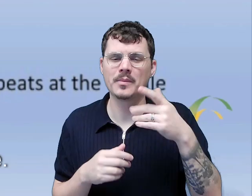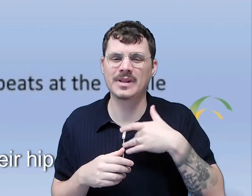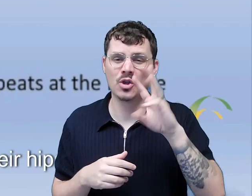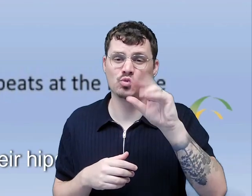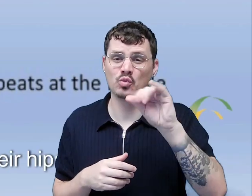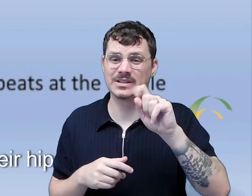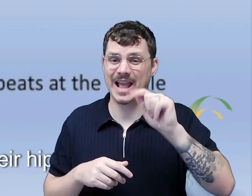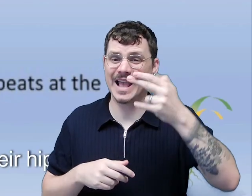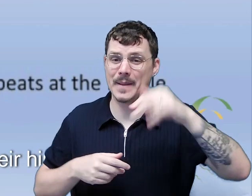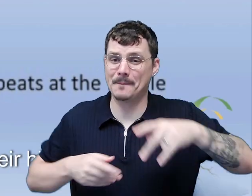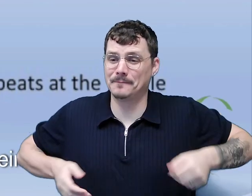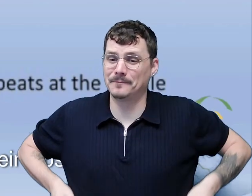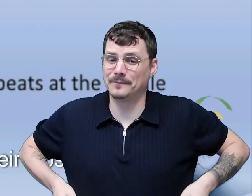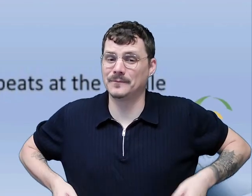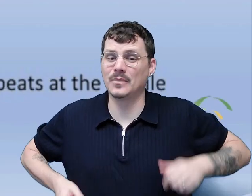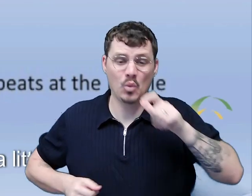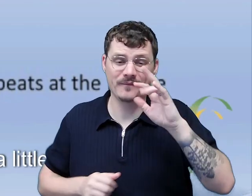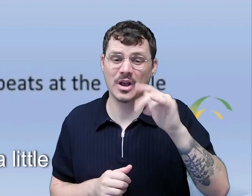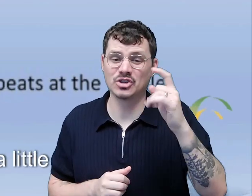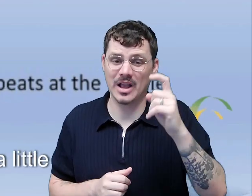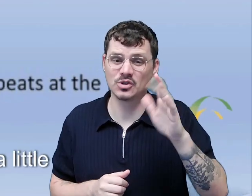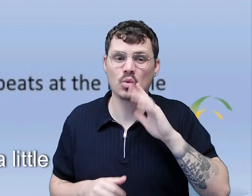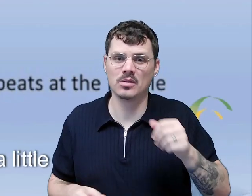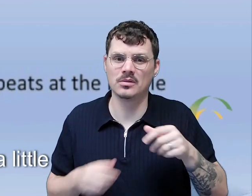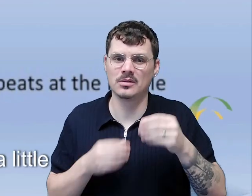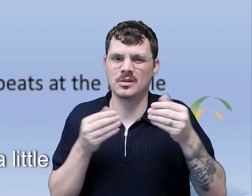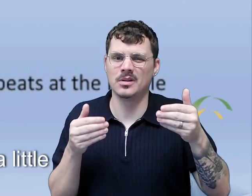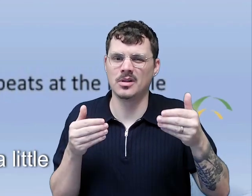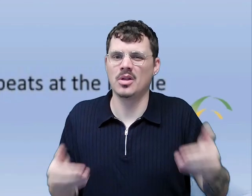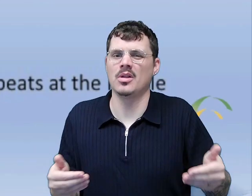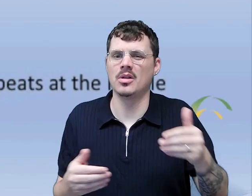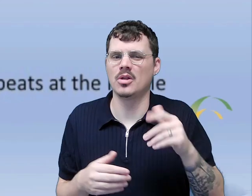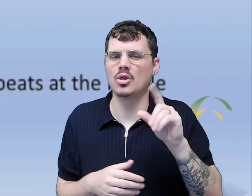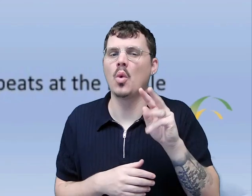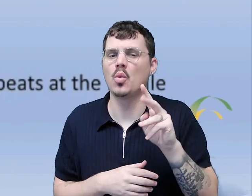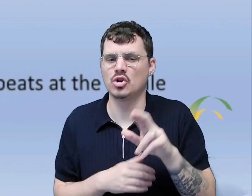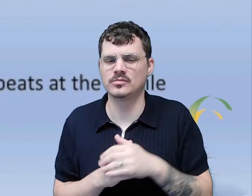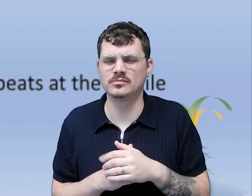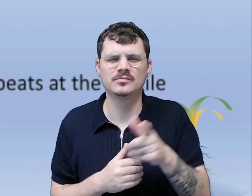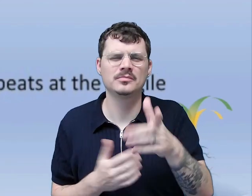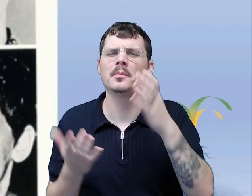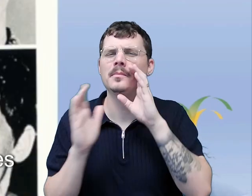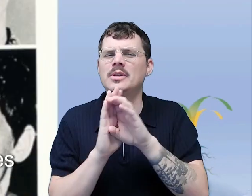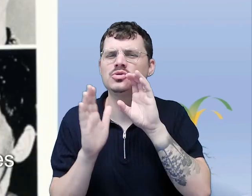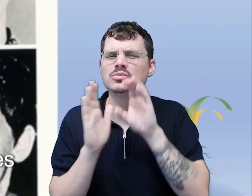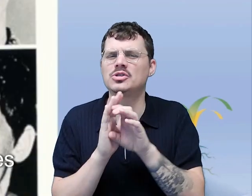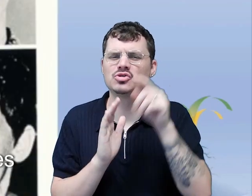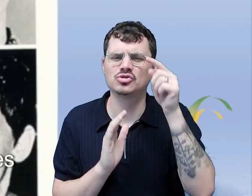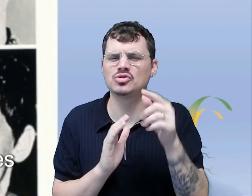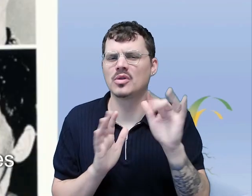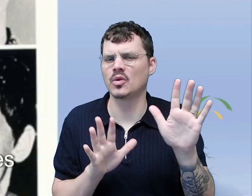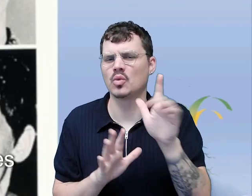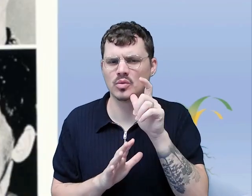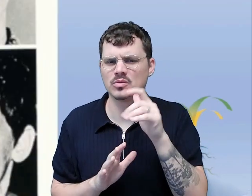other people. Most people, their wrists hang at their hips. People with Fragile X, they hang a little bit lower. And these are the